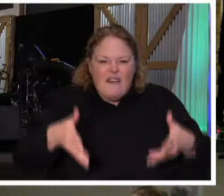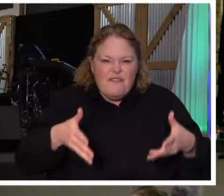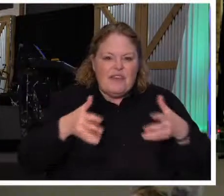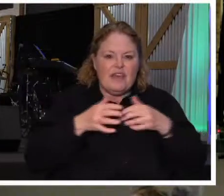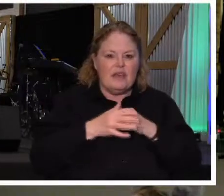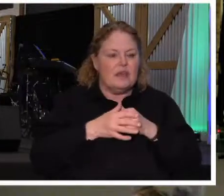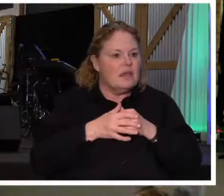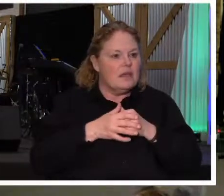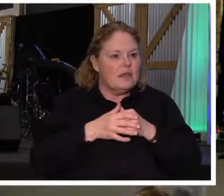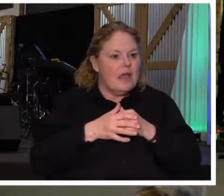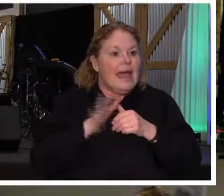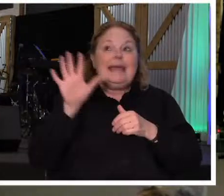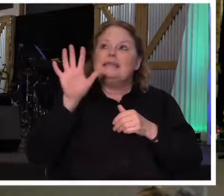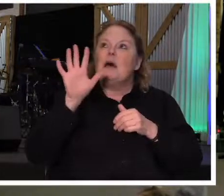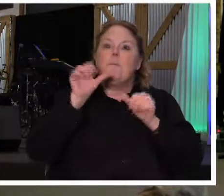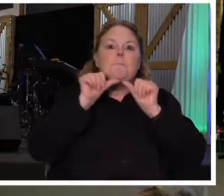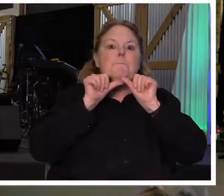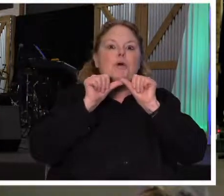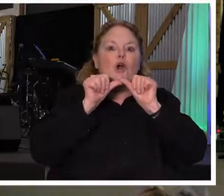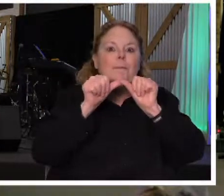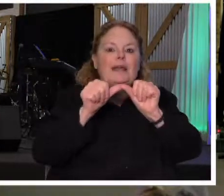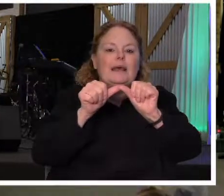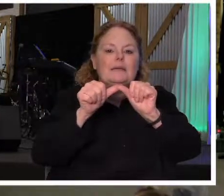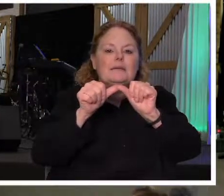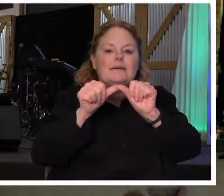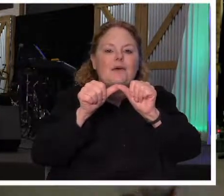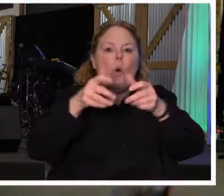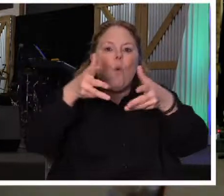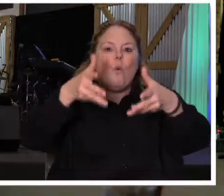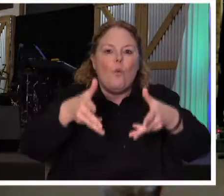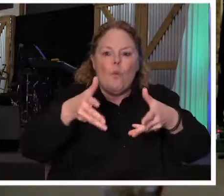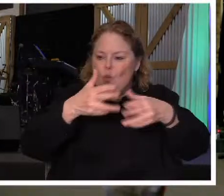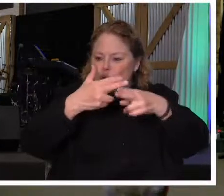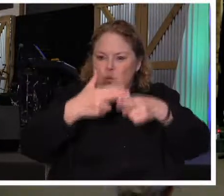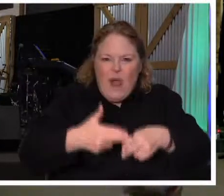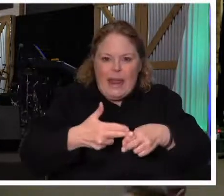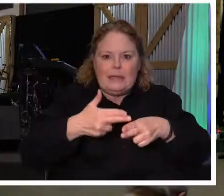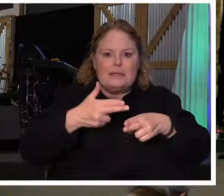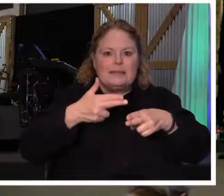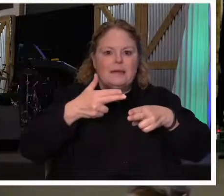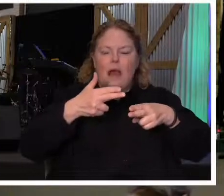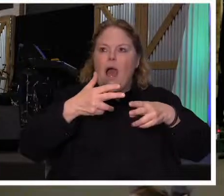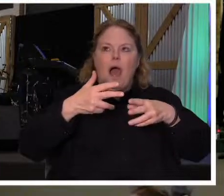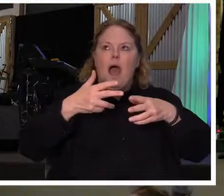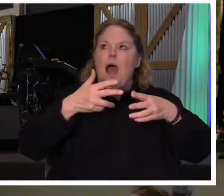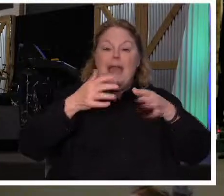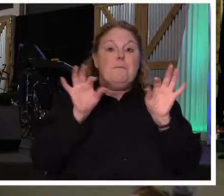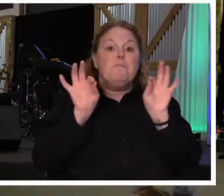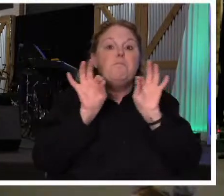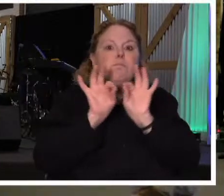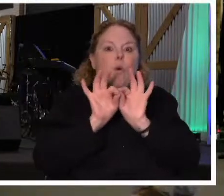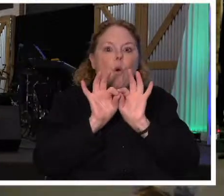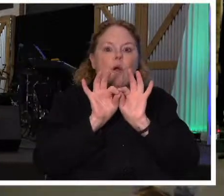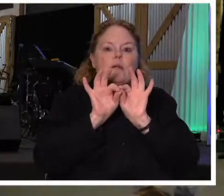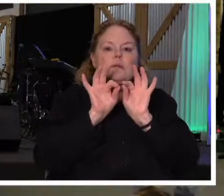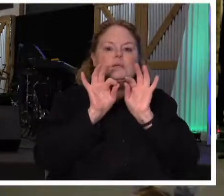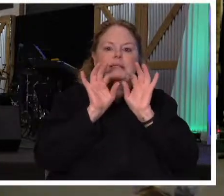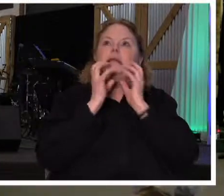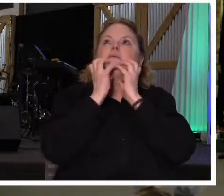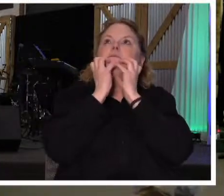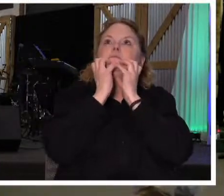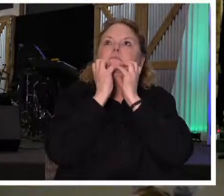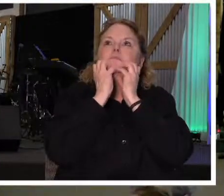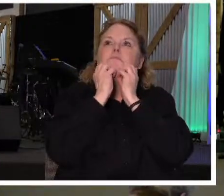is described as the permanent versus the temporary, or it is the important or most important versus